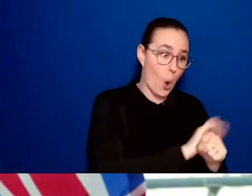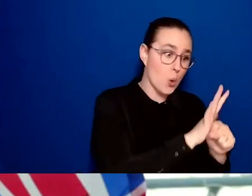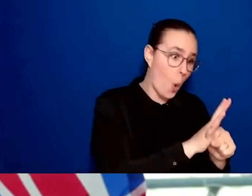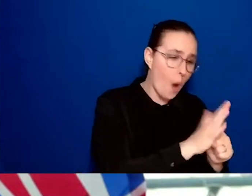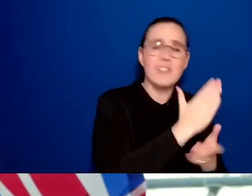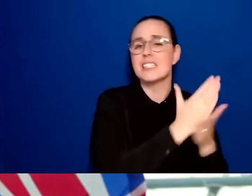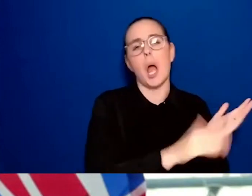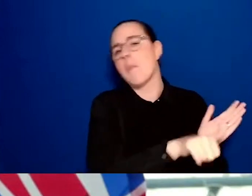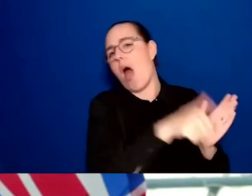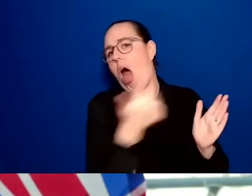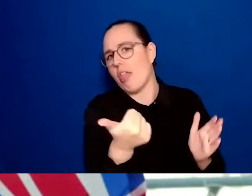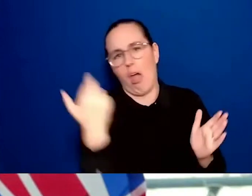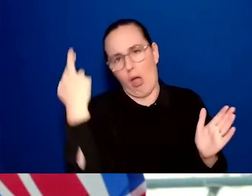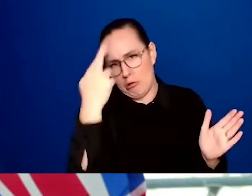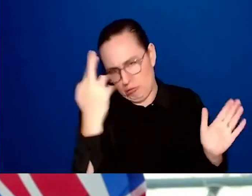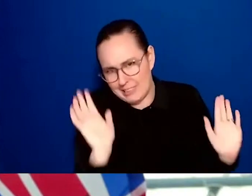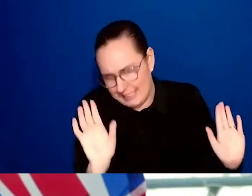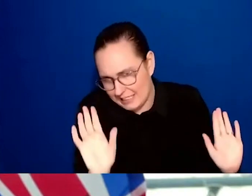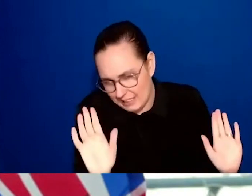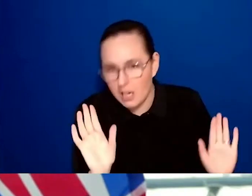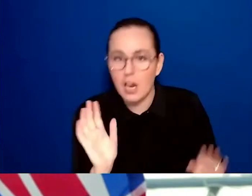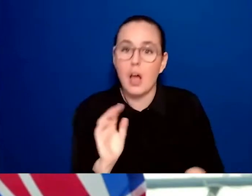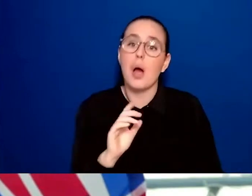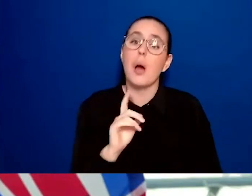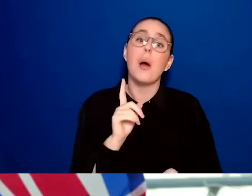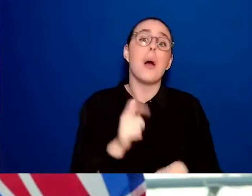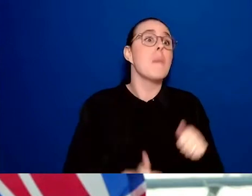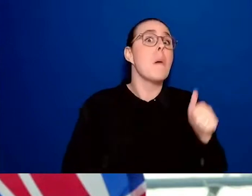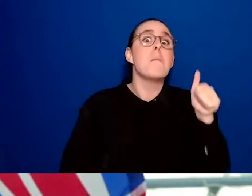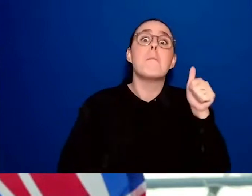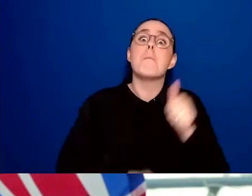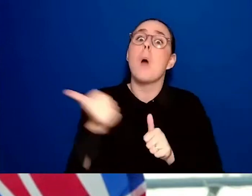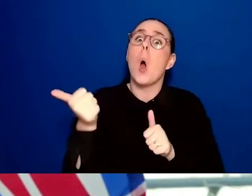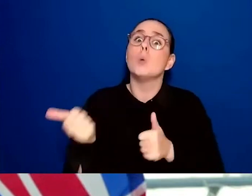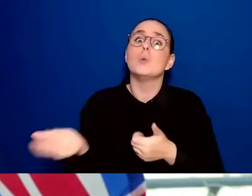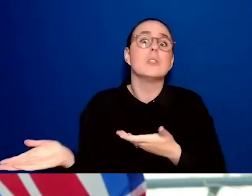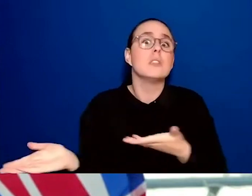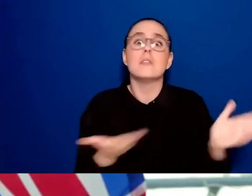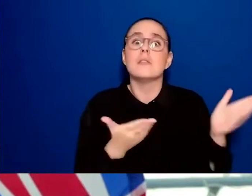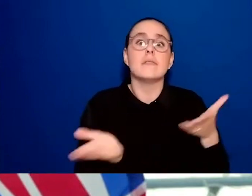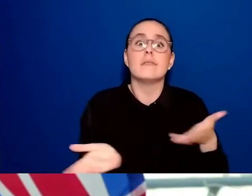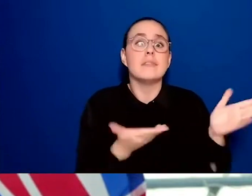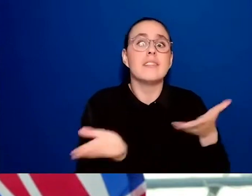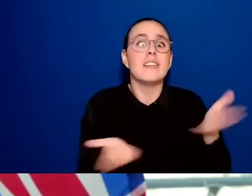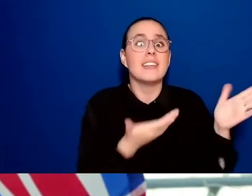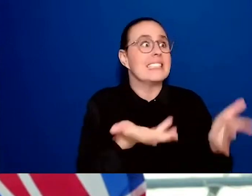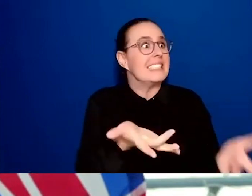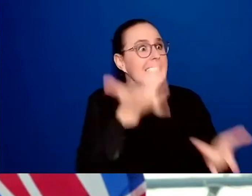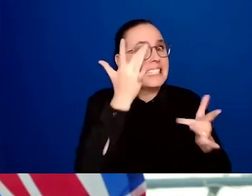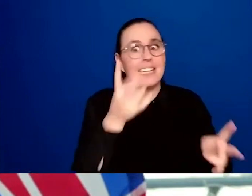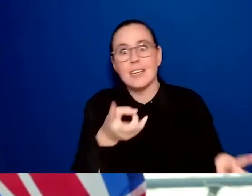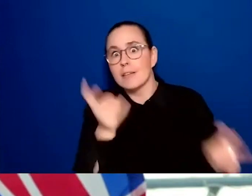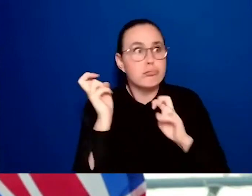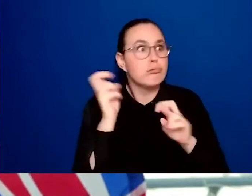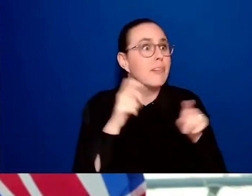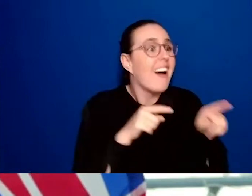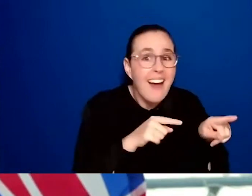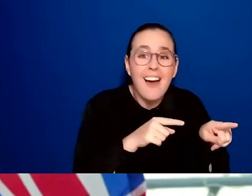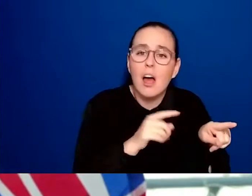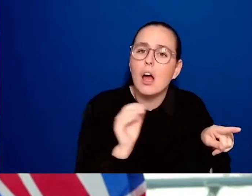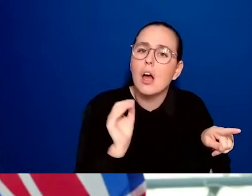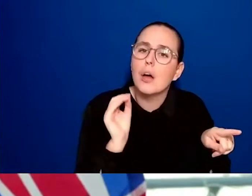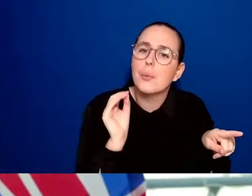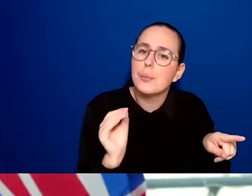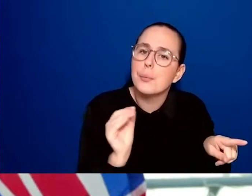means an impact on others in our community who aren't able to get the surgeries they need, who have to wait longer to get the